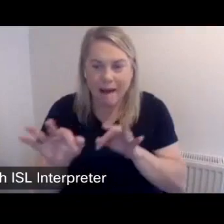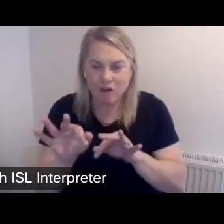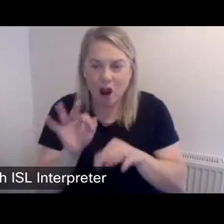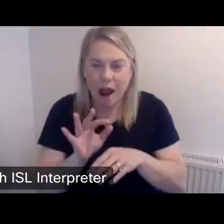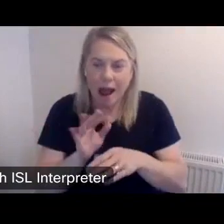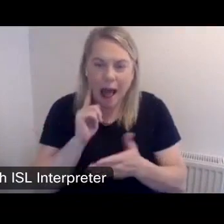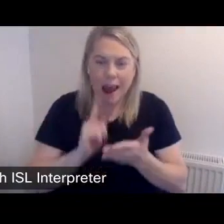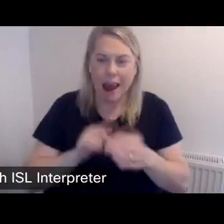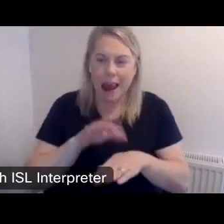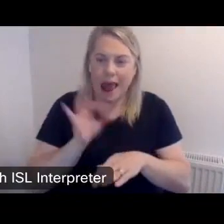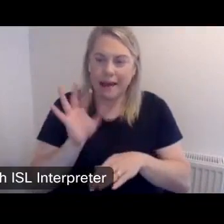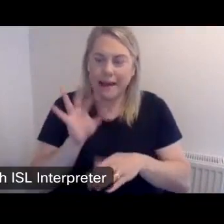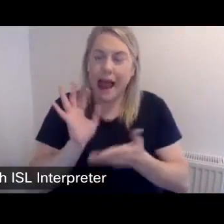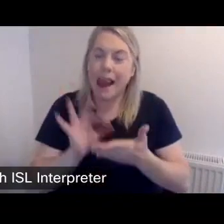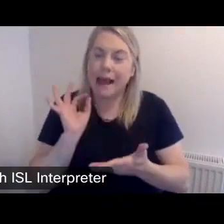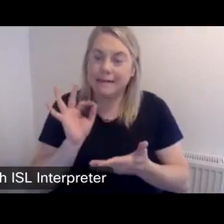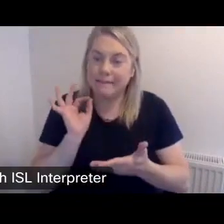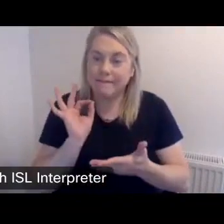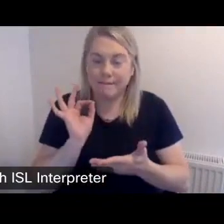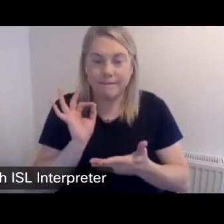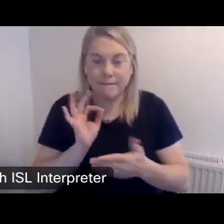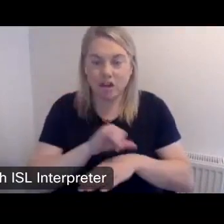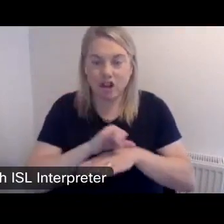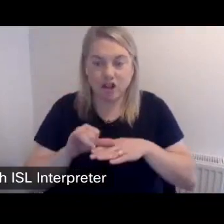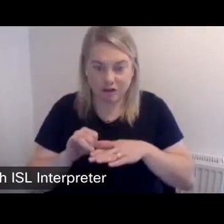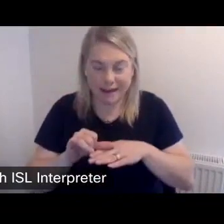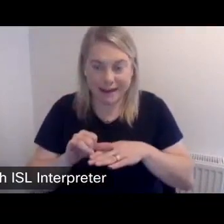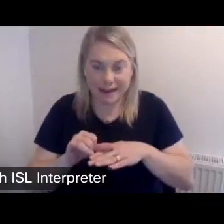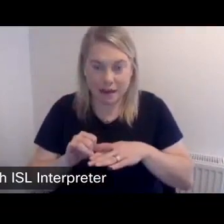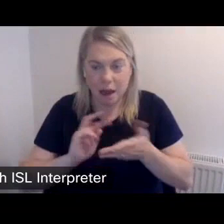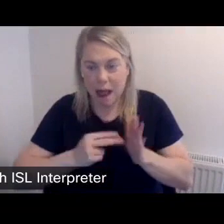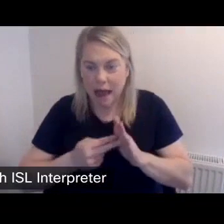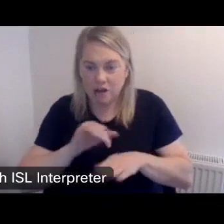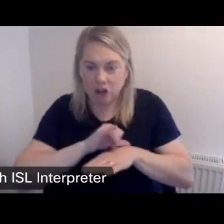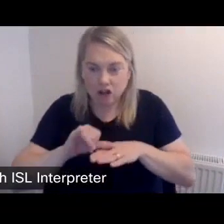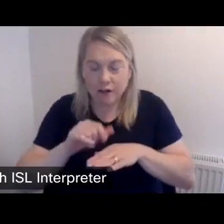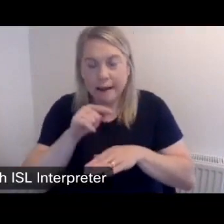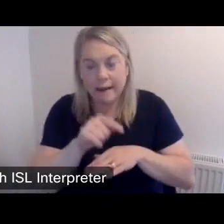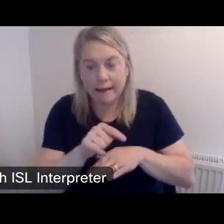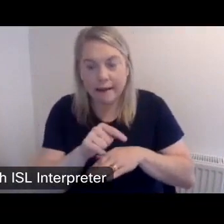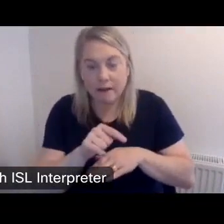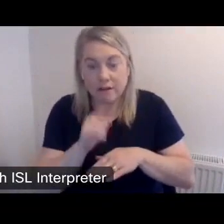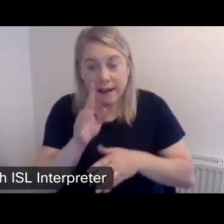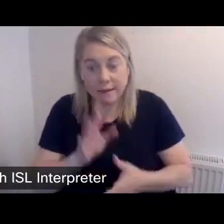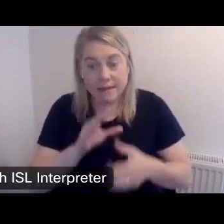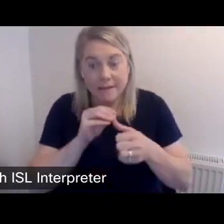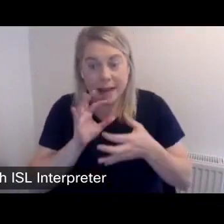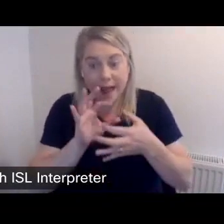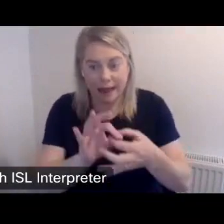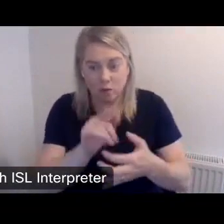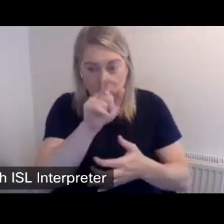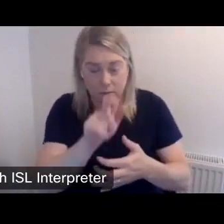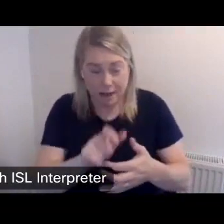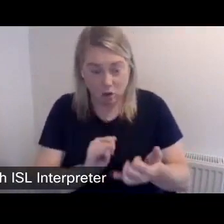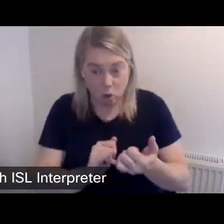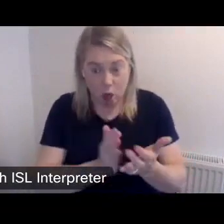surgery. Does that notifiable incident specifically refer to patients who die during